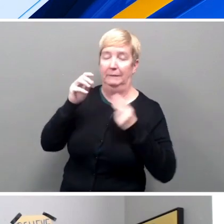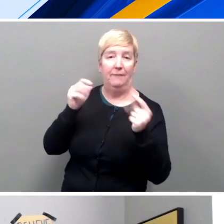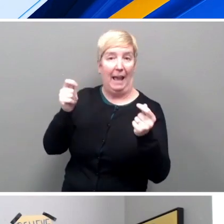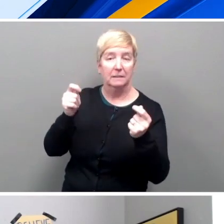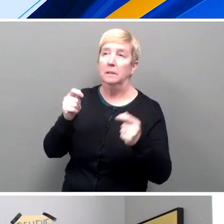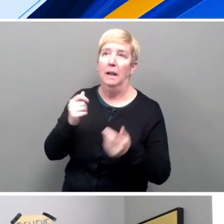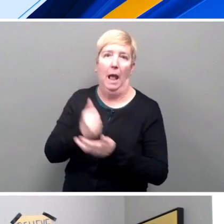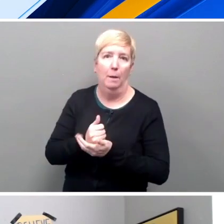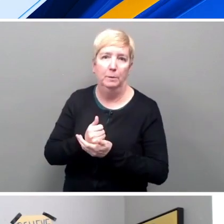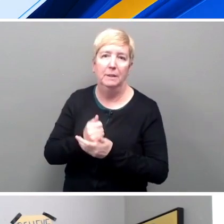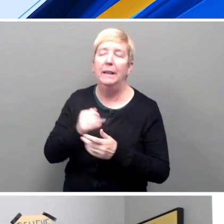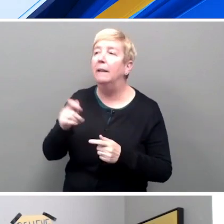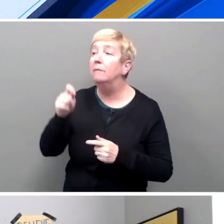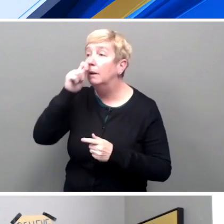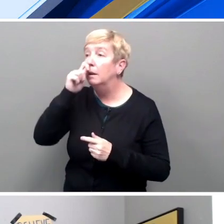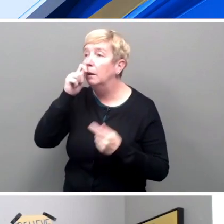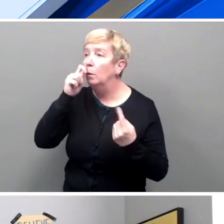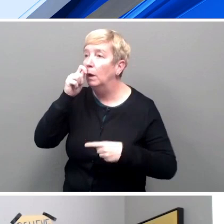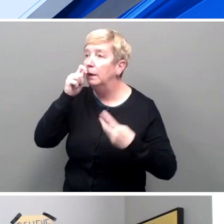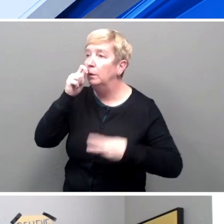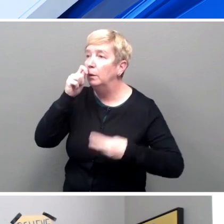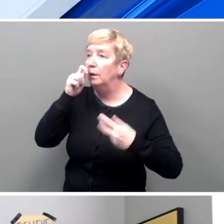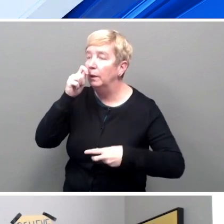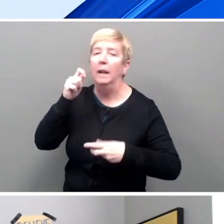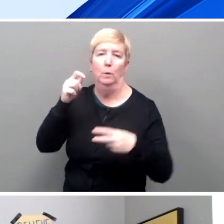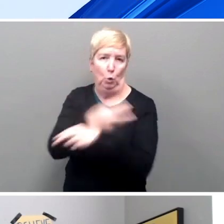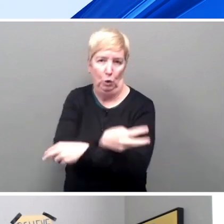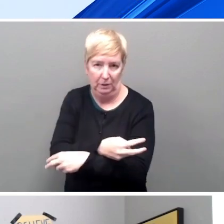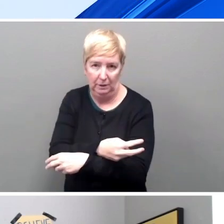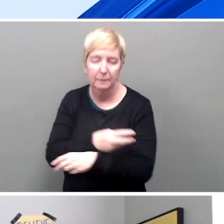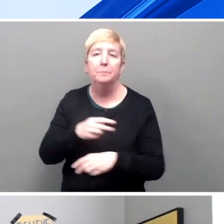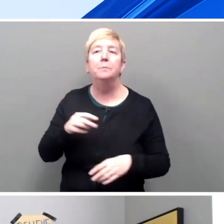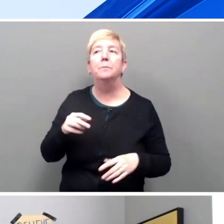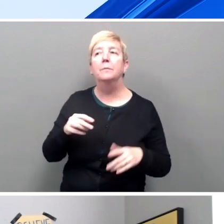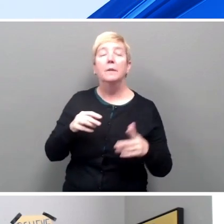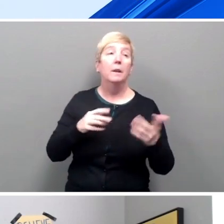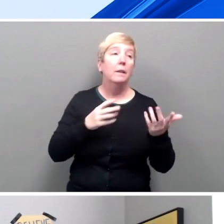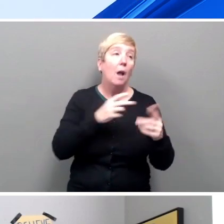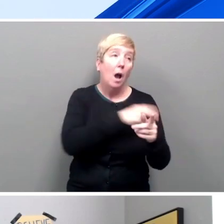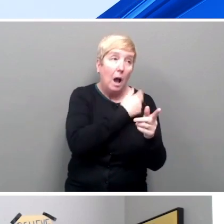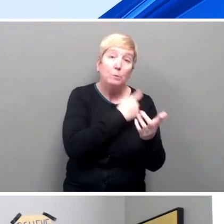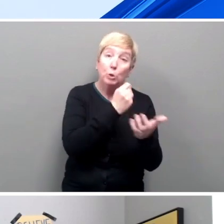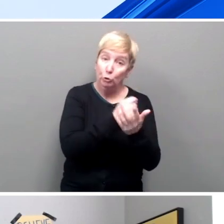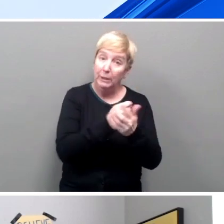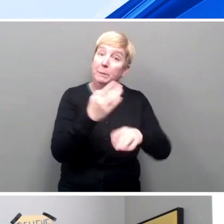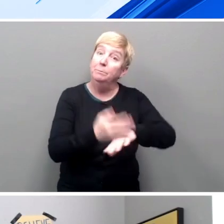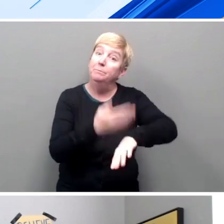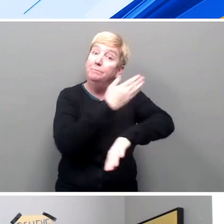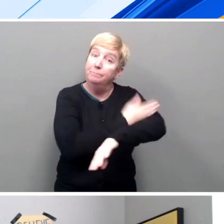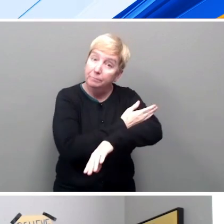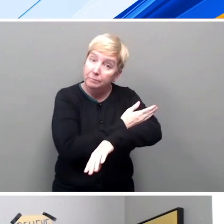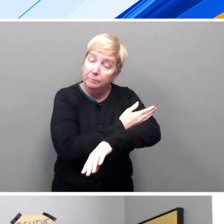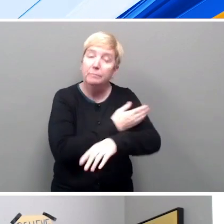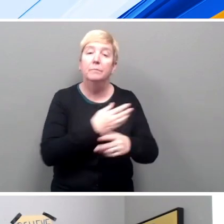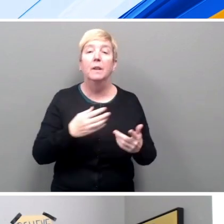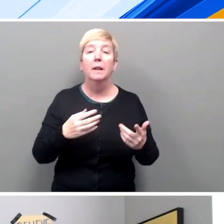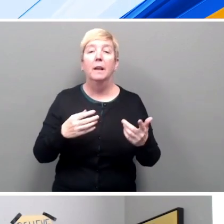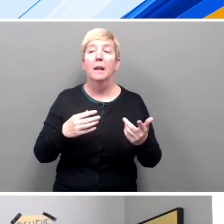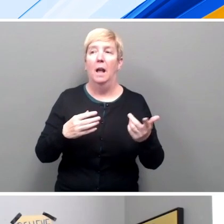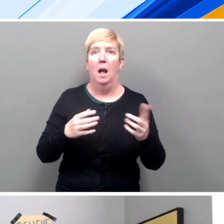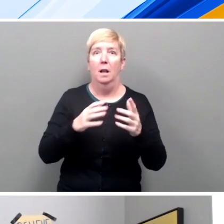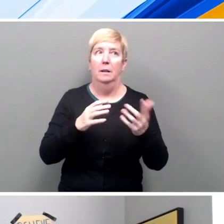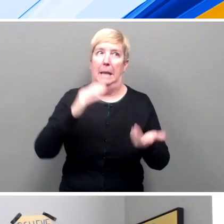can get treatment for those. I think in-hospital treatments are getting better, and how we're treating folks. We're intubating a lot